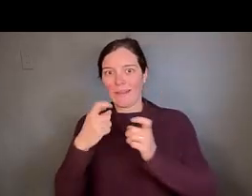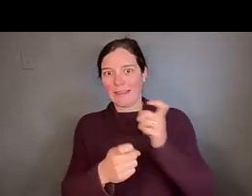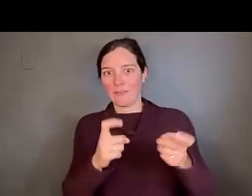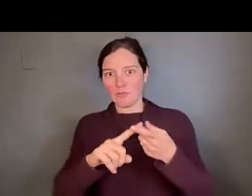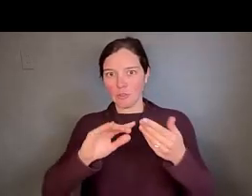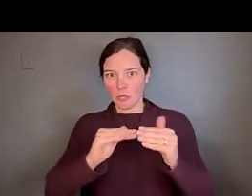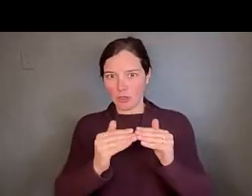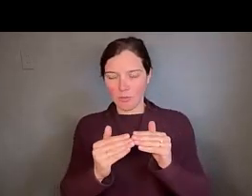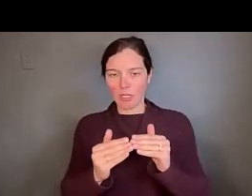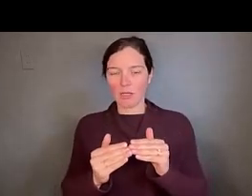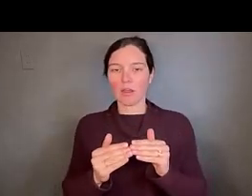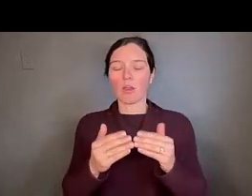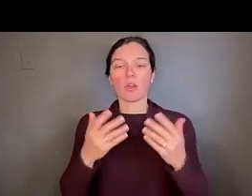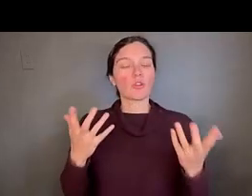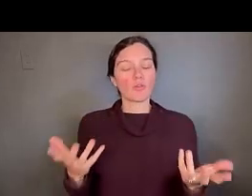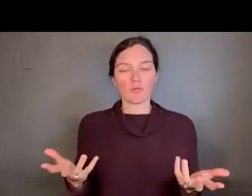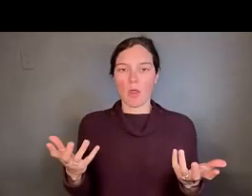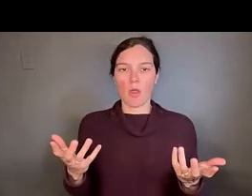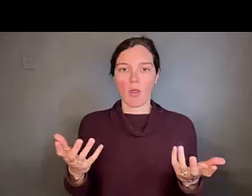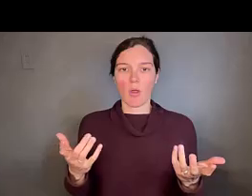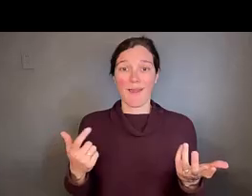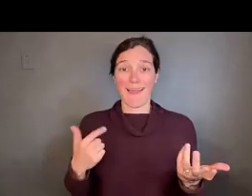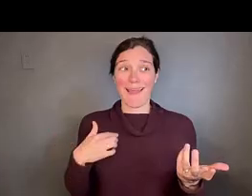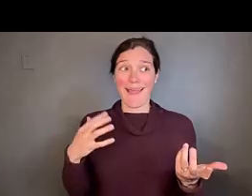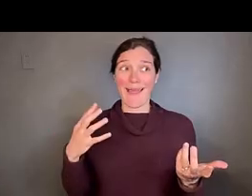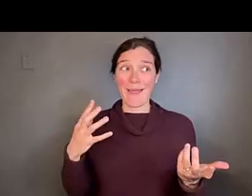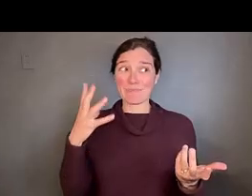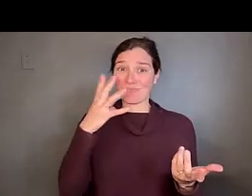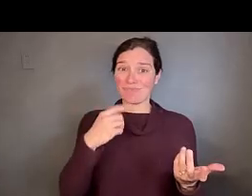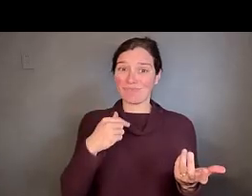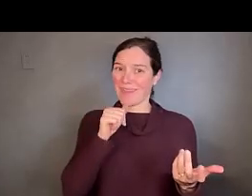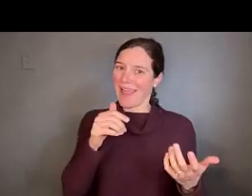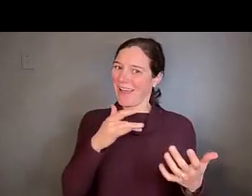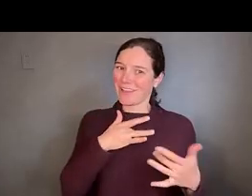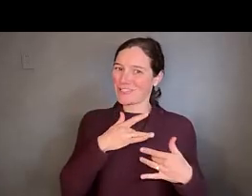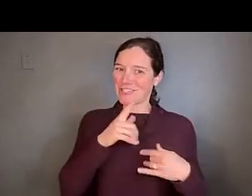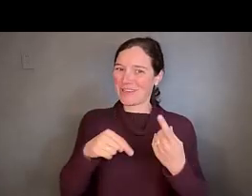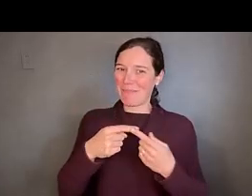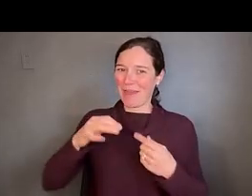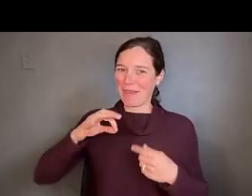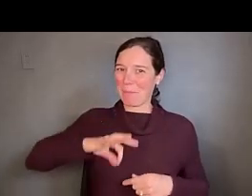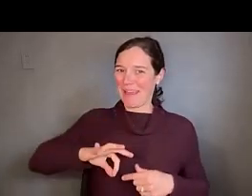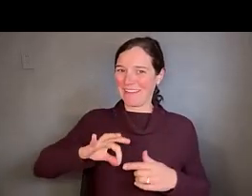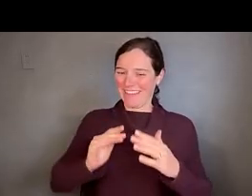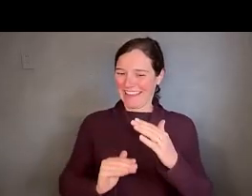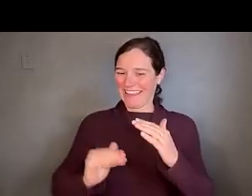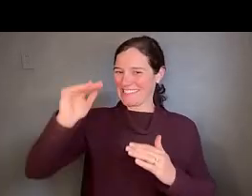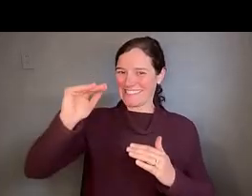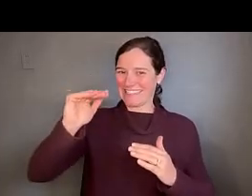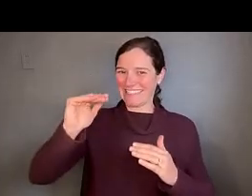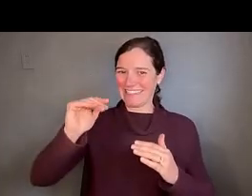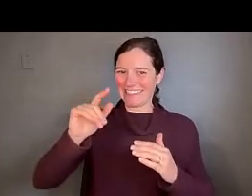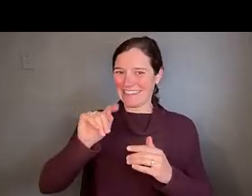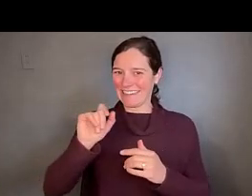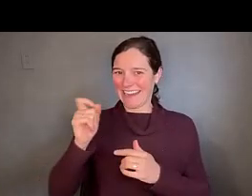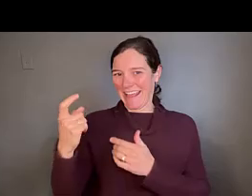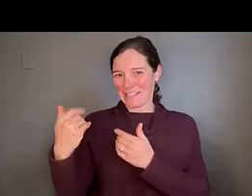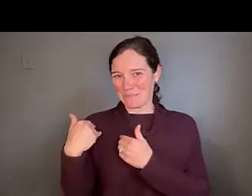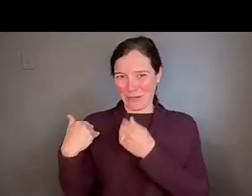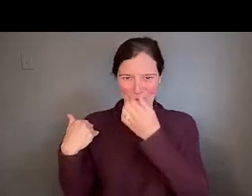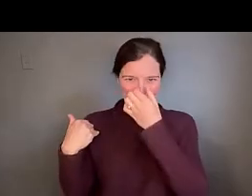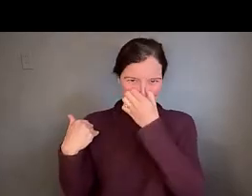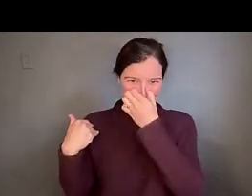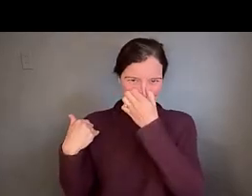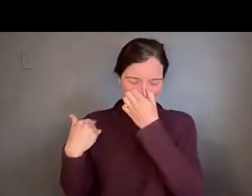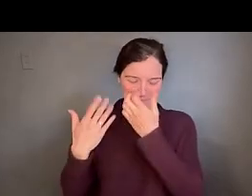community. So I'm pretty sure I'm not too worried about the benefit exceeding the potential tax burden. I'm